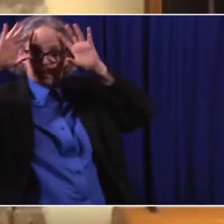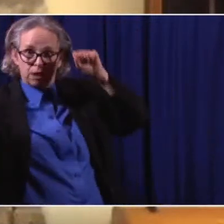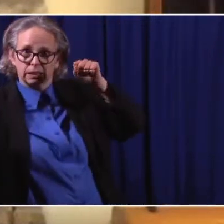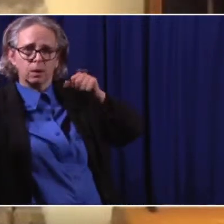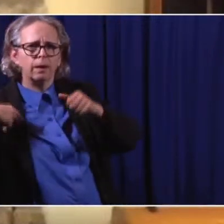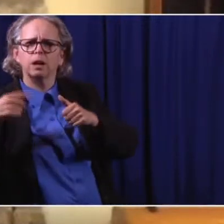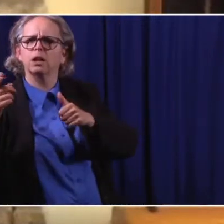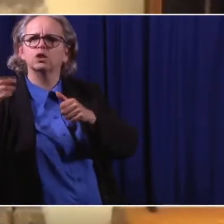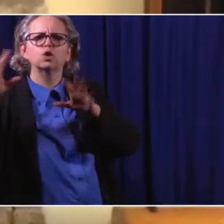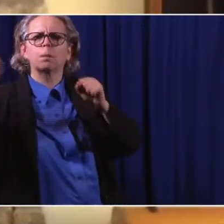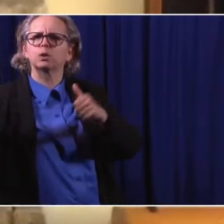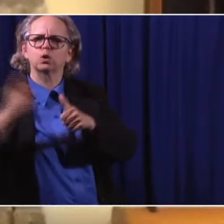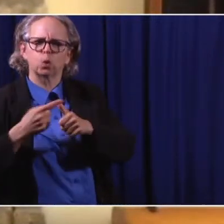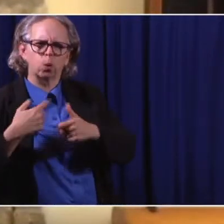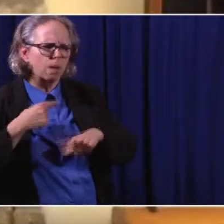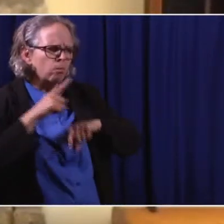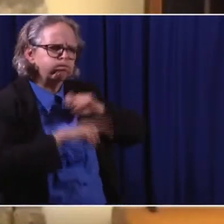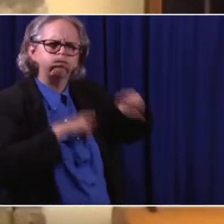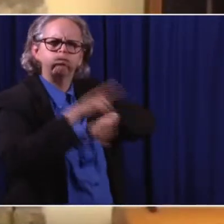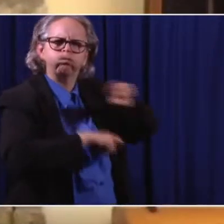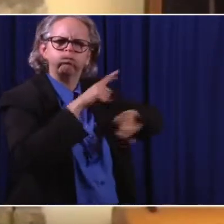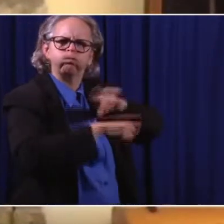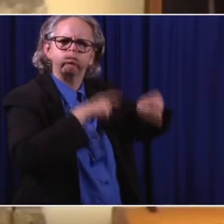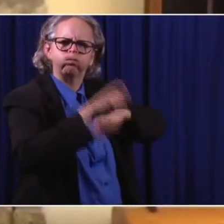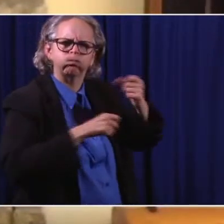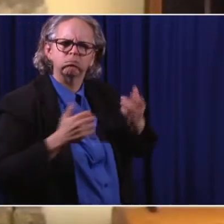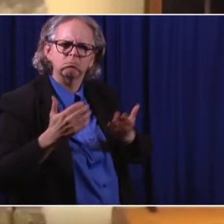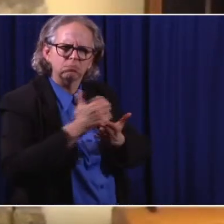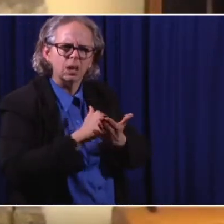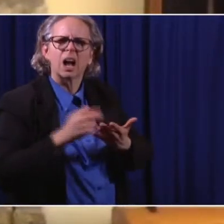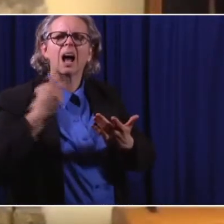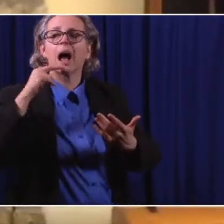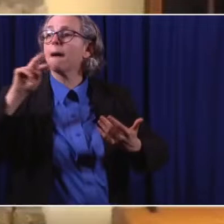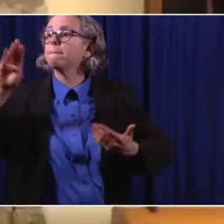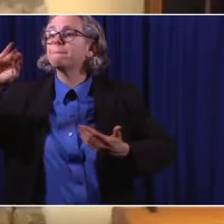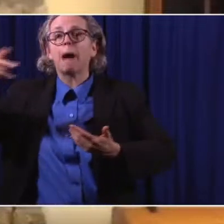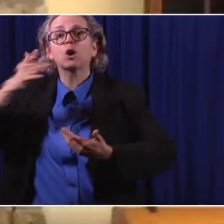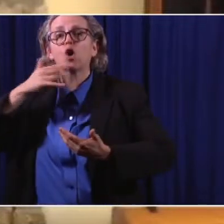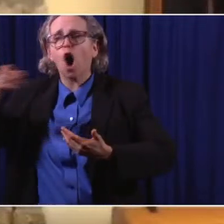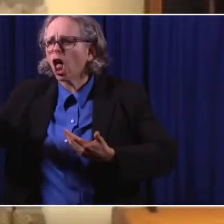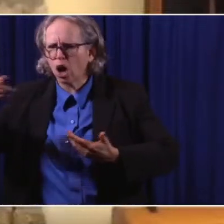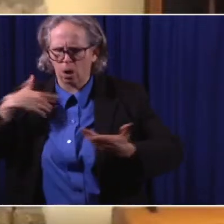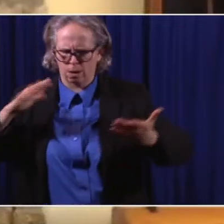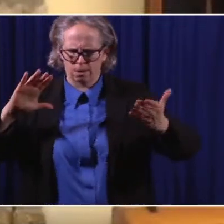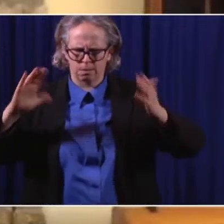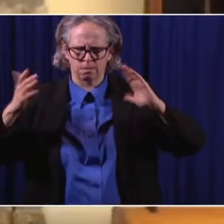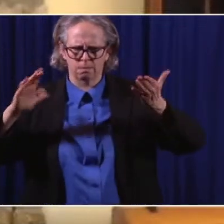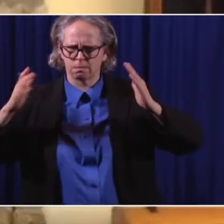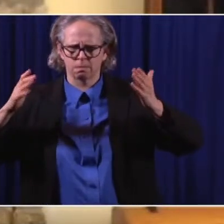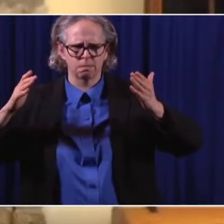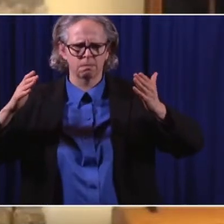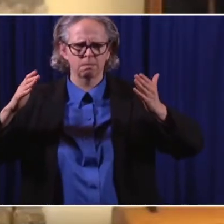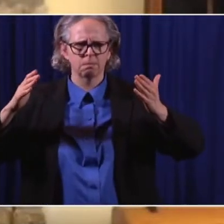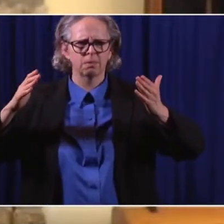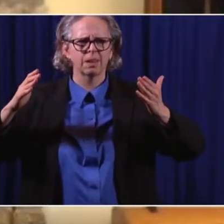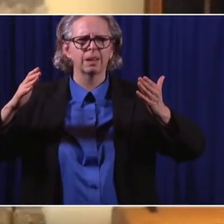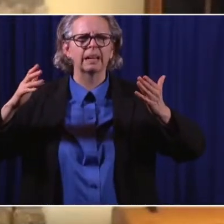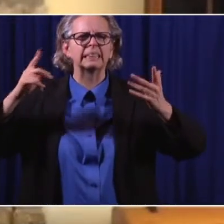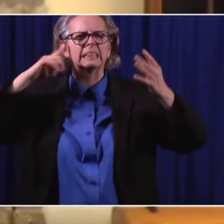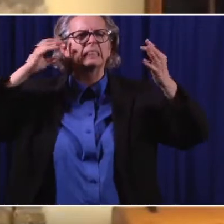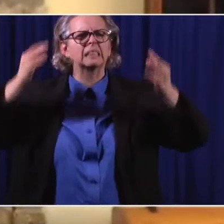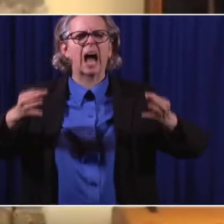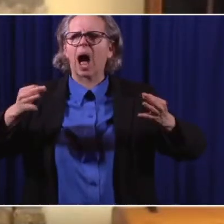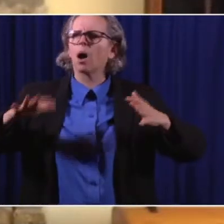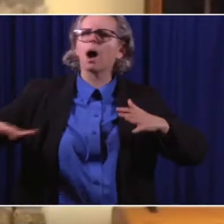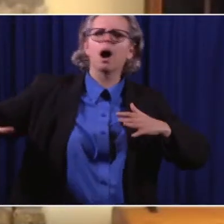I would look at the color code because that tells you, overall what's going on in your county. Greene County, where we